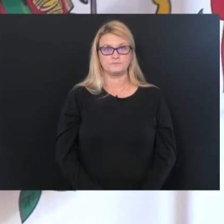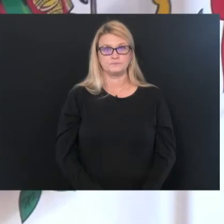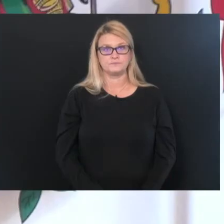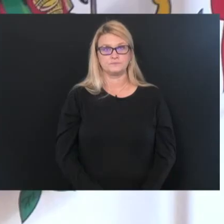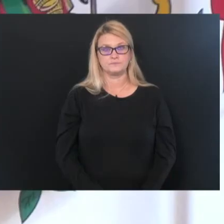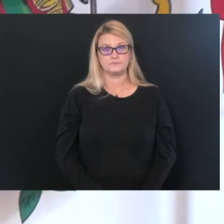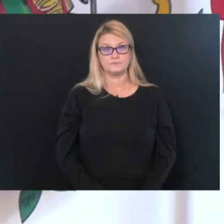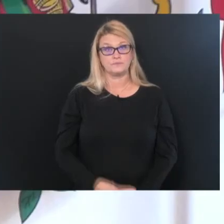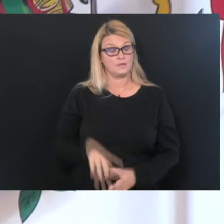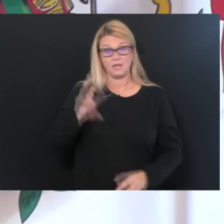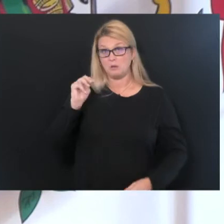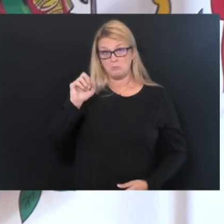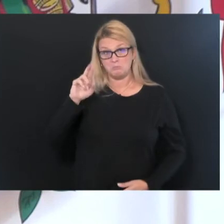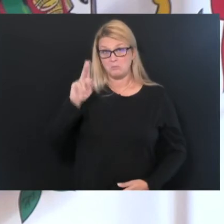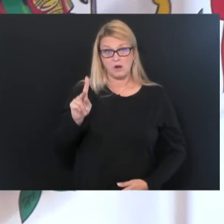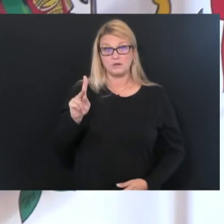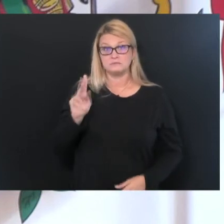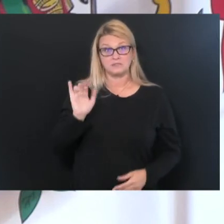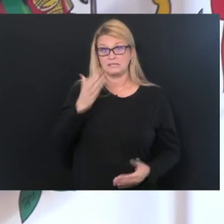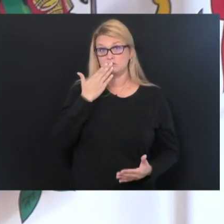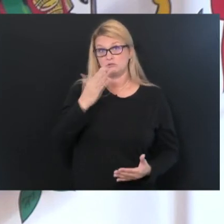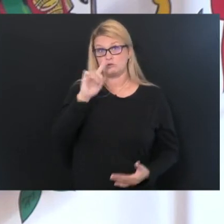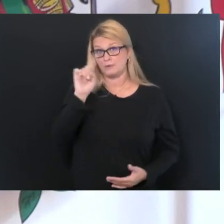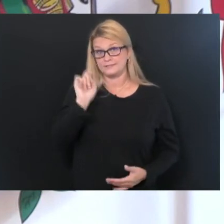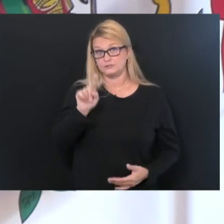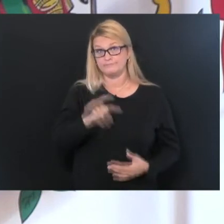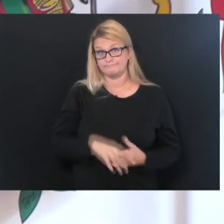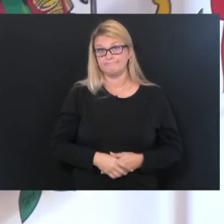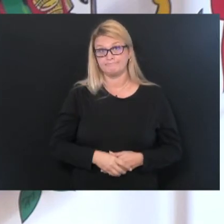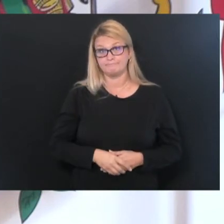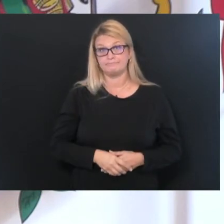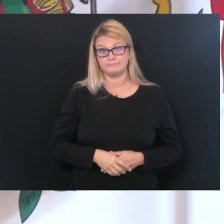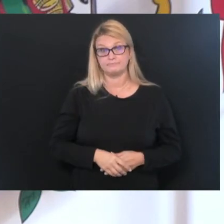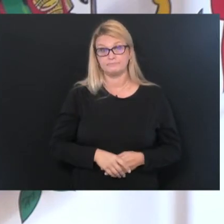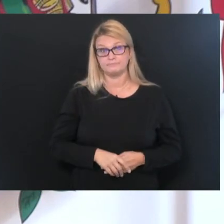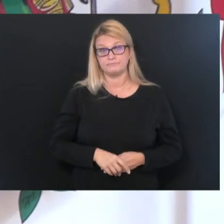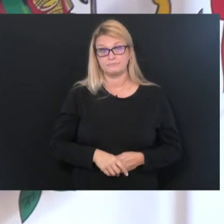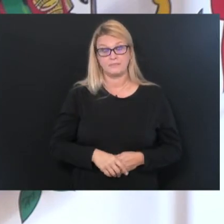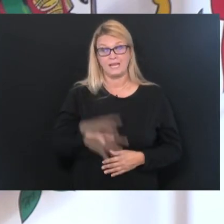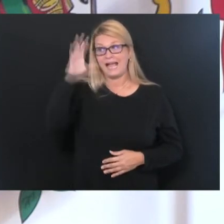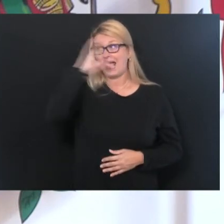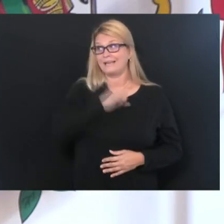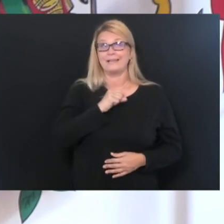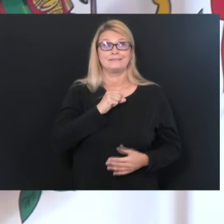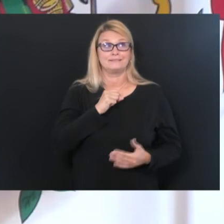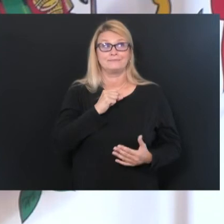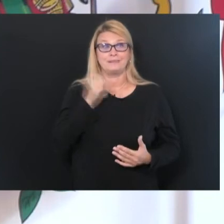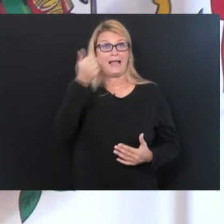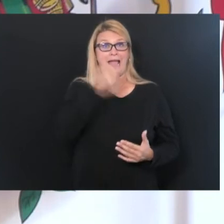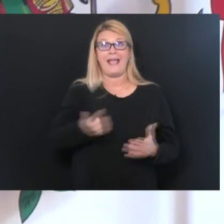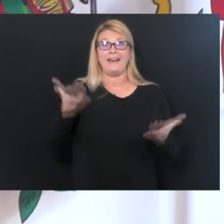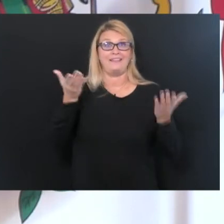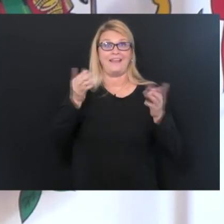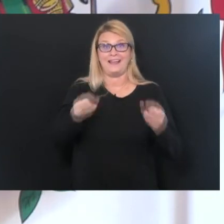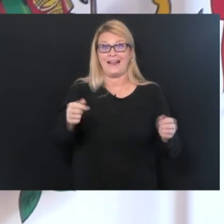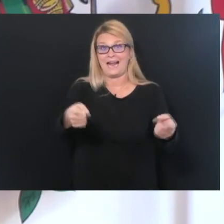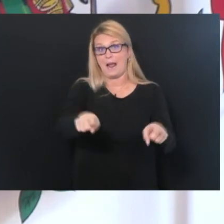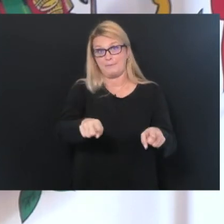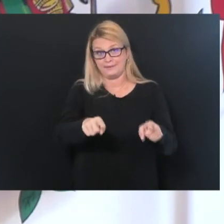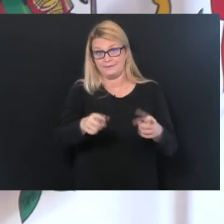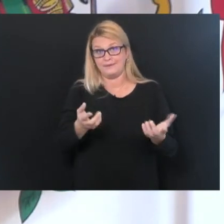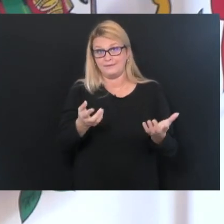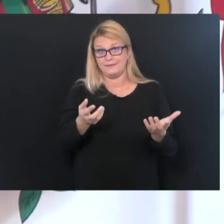really intelligent question because I guess anything is possible with what's going on,